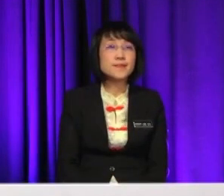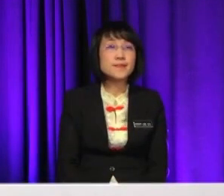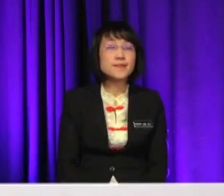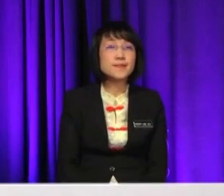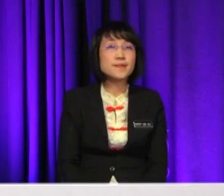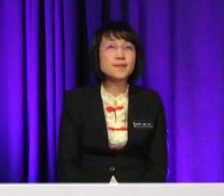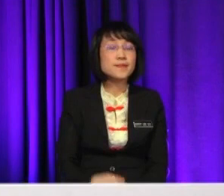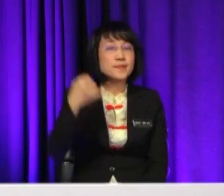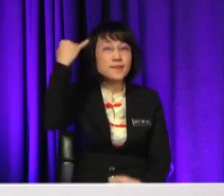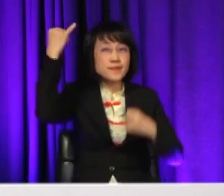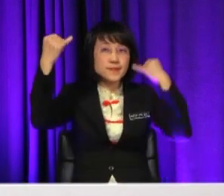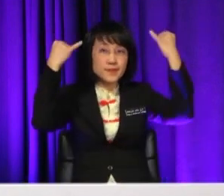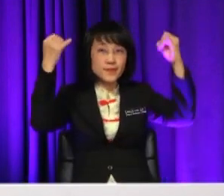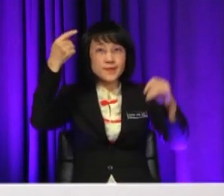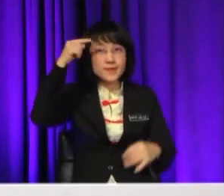Imagery for sound.